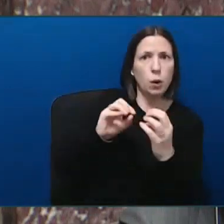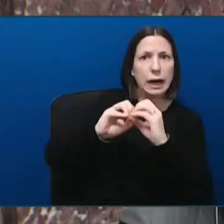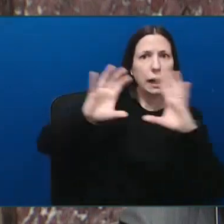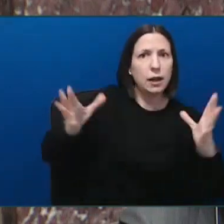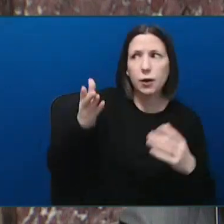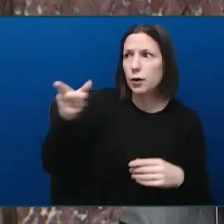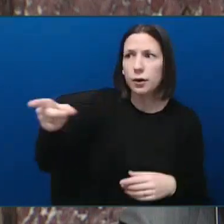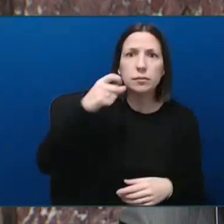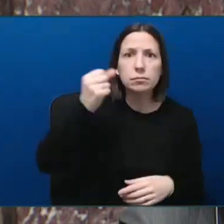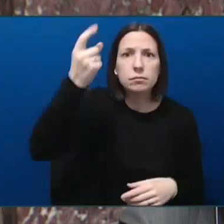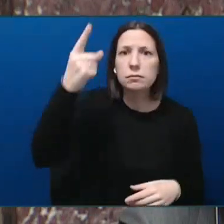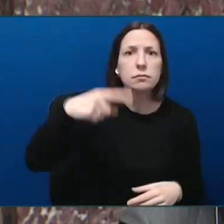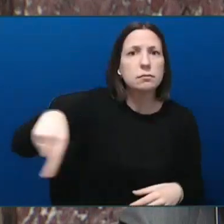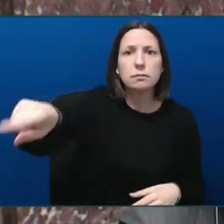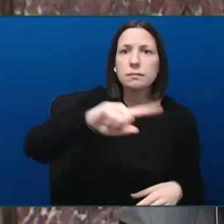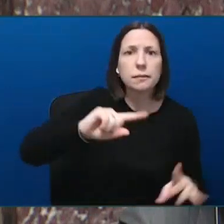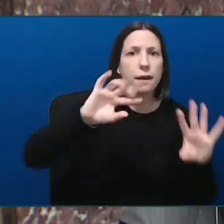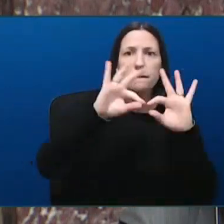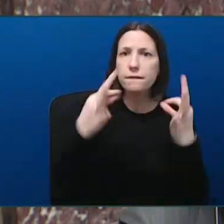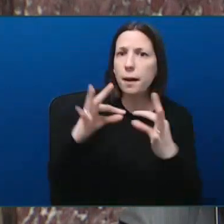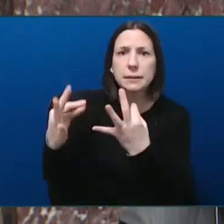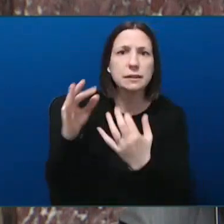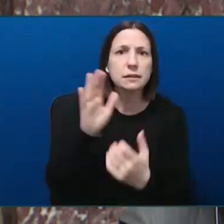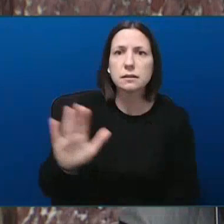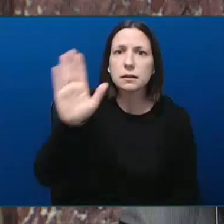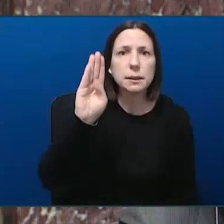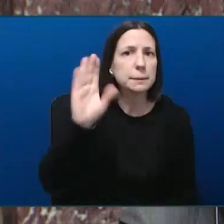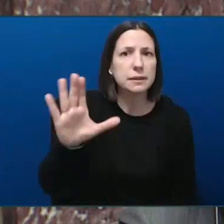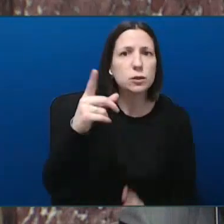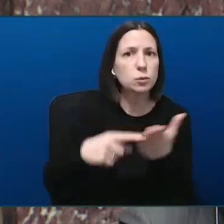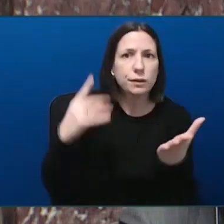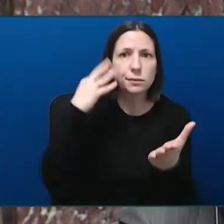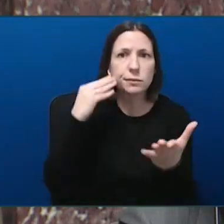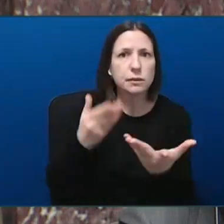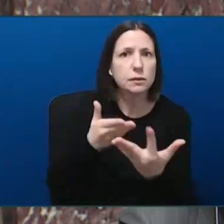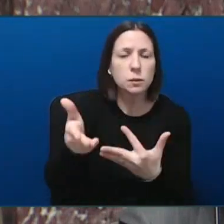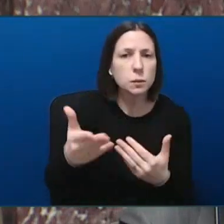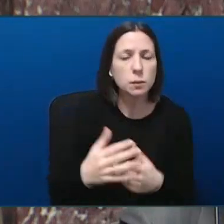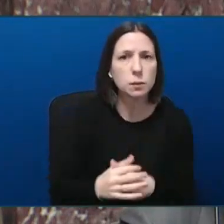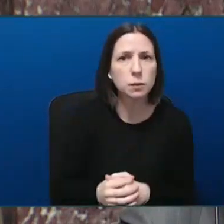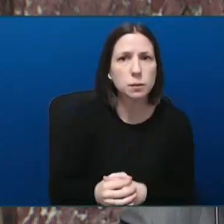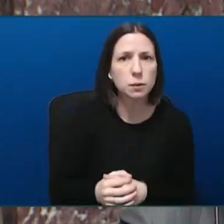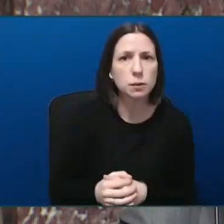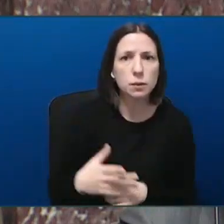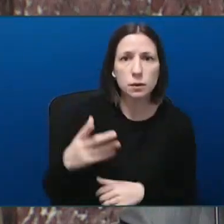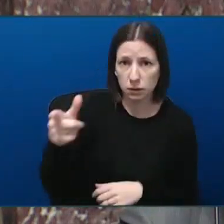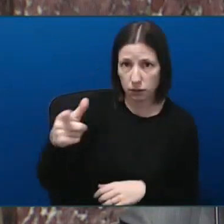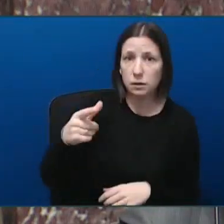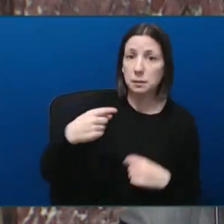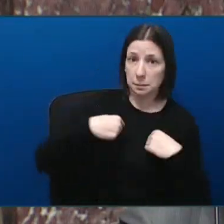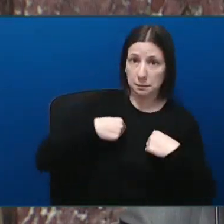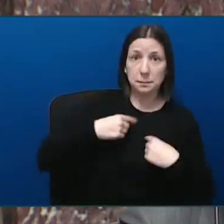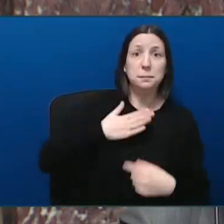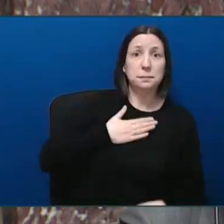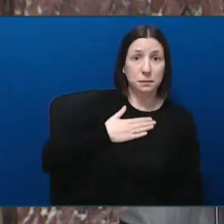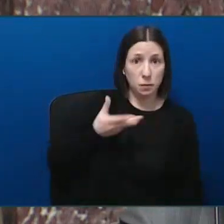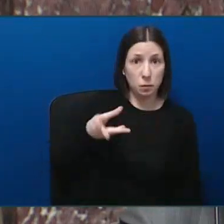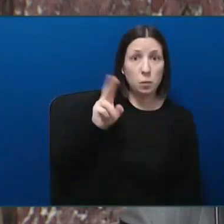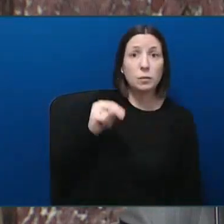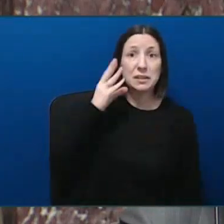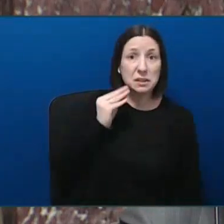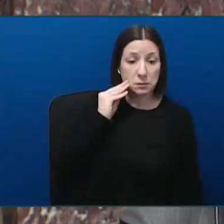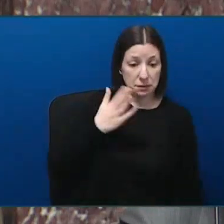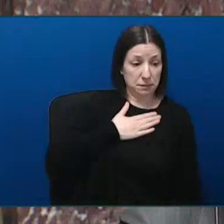families across this province are facing. I can tell the minister from first-hand experience that in my office, I hear